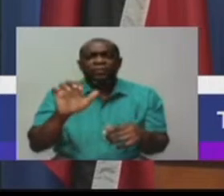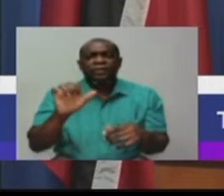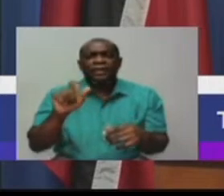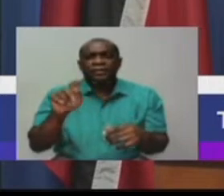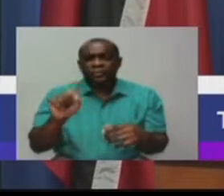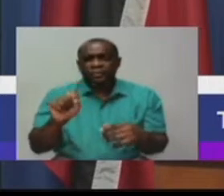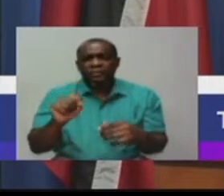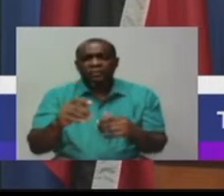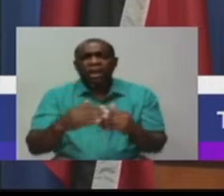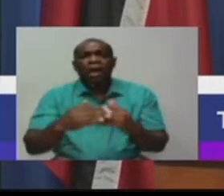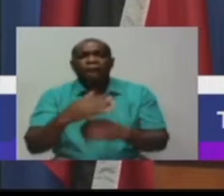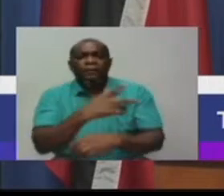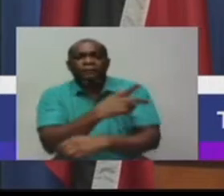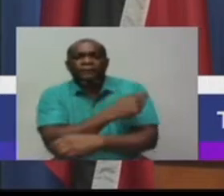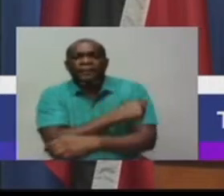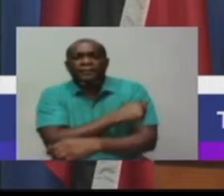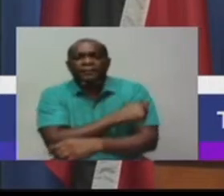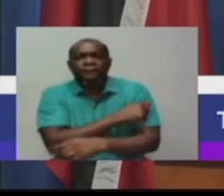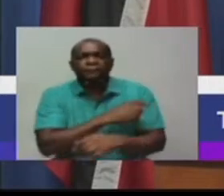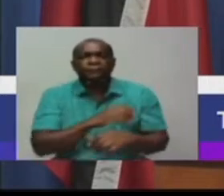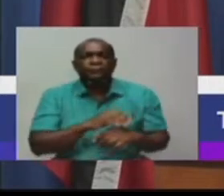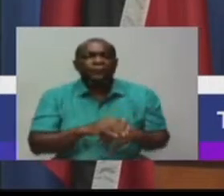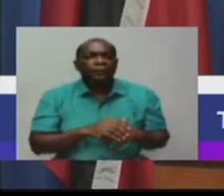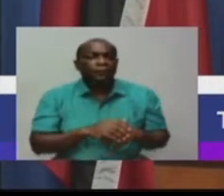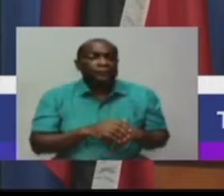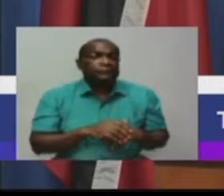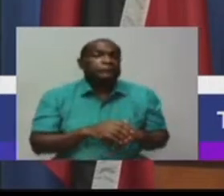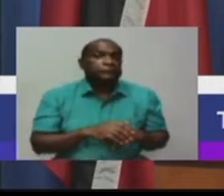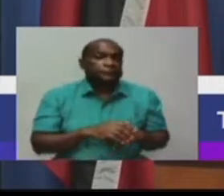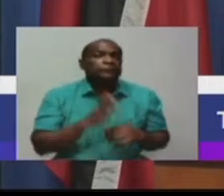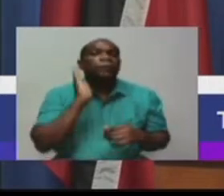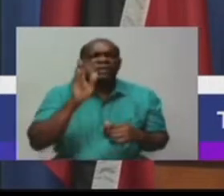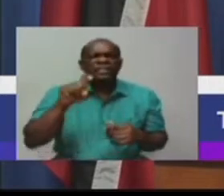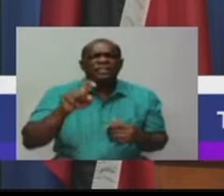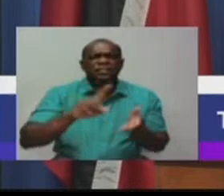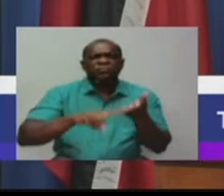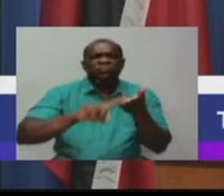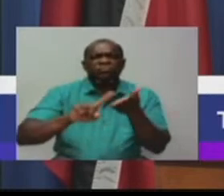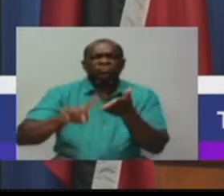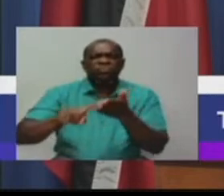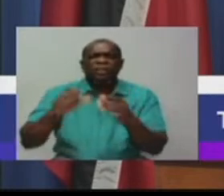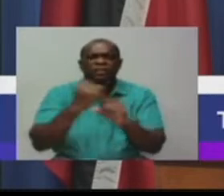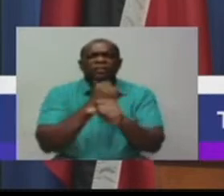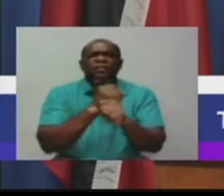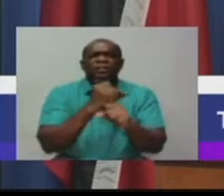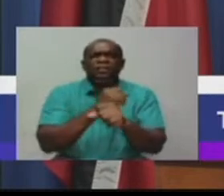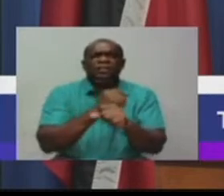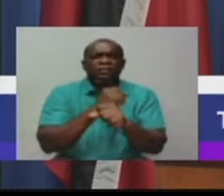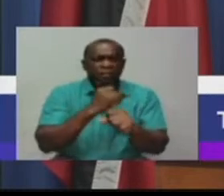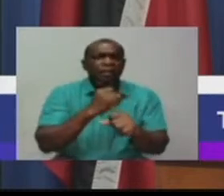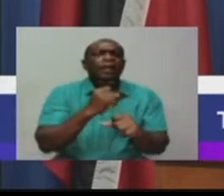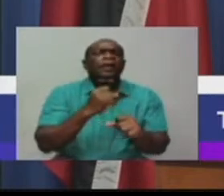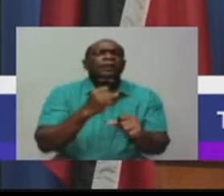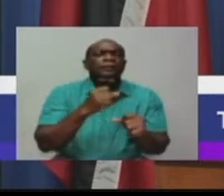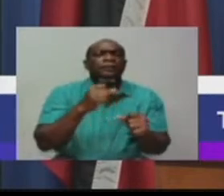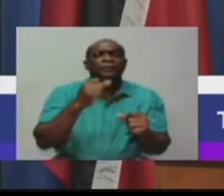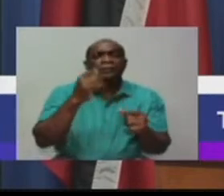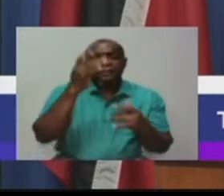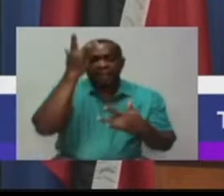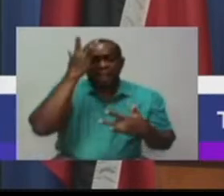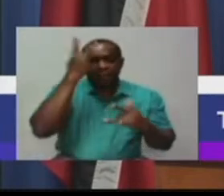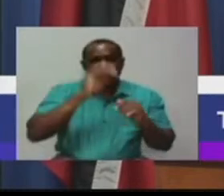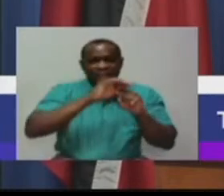confirm and to provide with you, that we have to get out of our different epidemiology and public health observatory departments. So I don't have